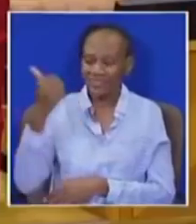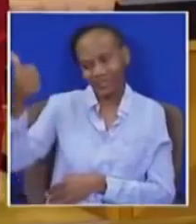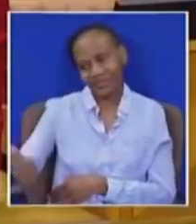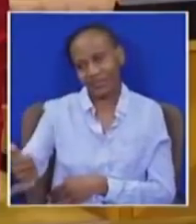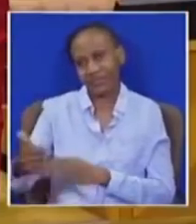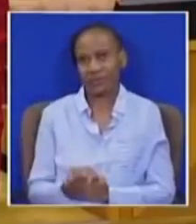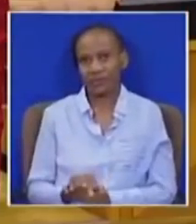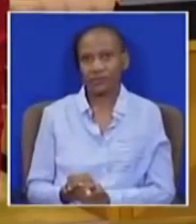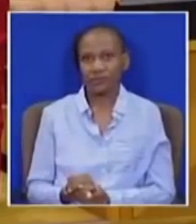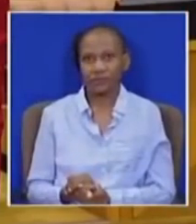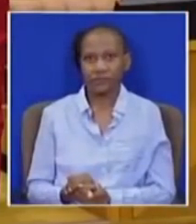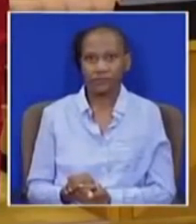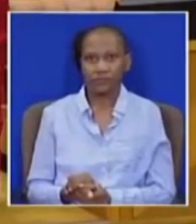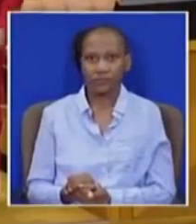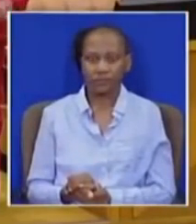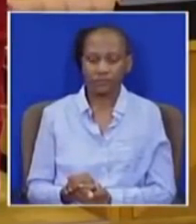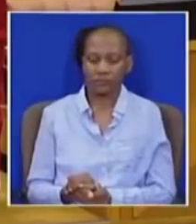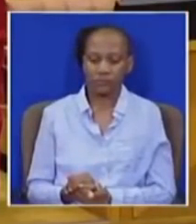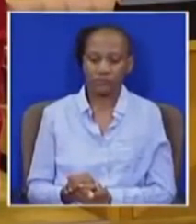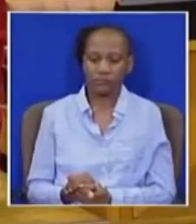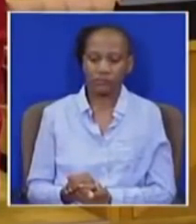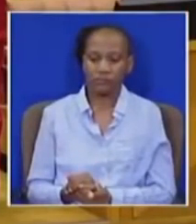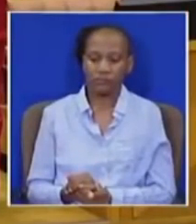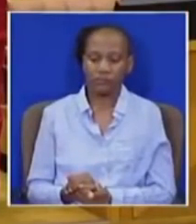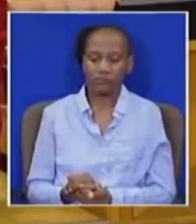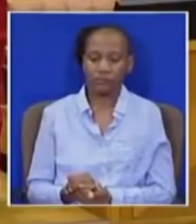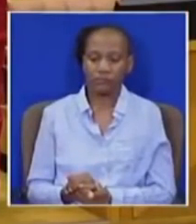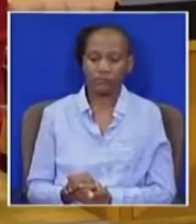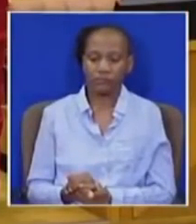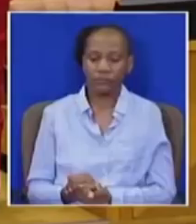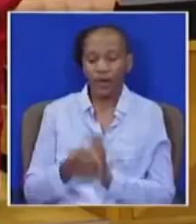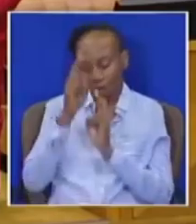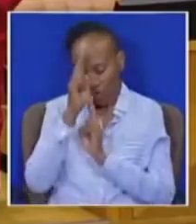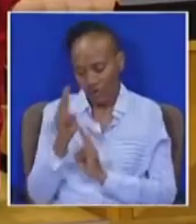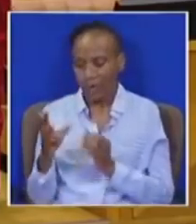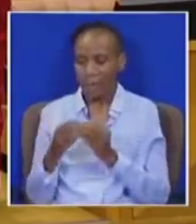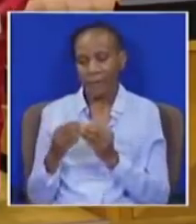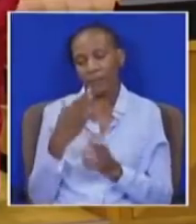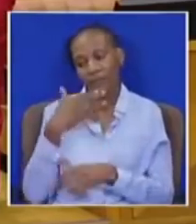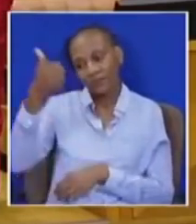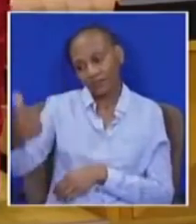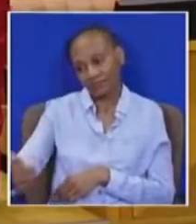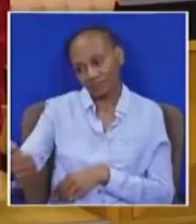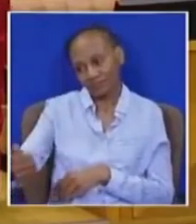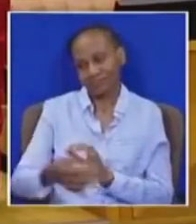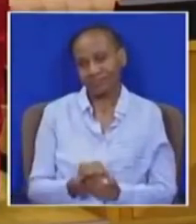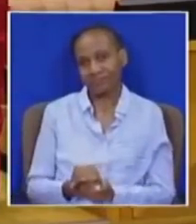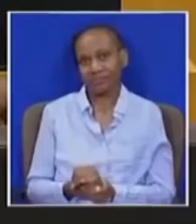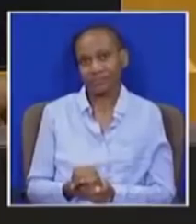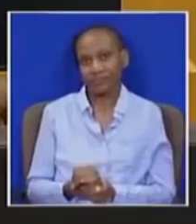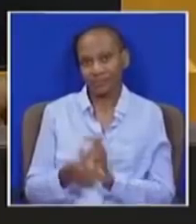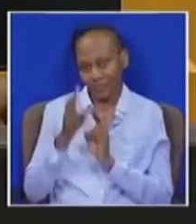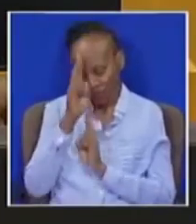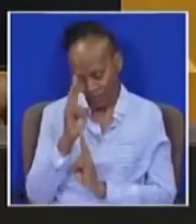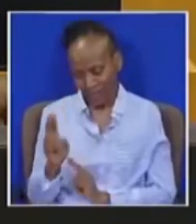seat. choose their president, and not some elite which meets here Honorable and choose Malema. president amongst themselves.